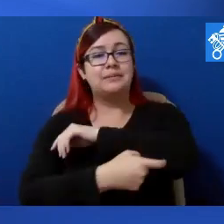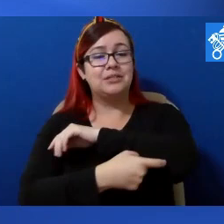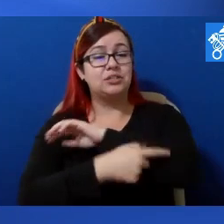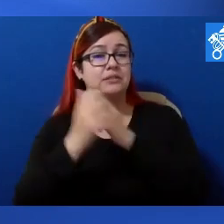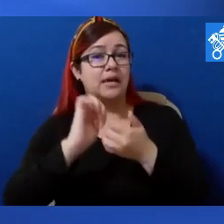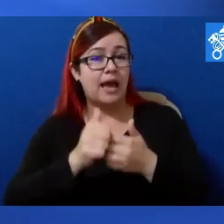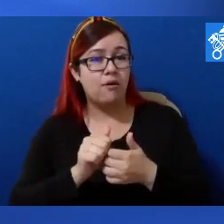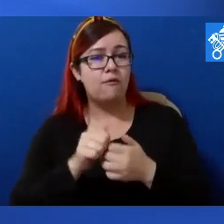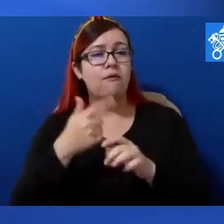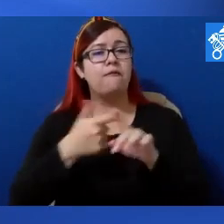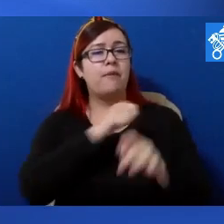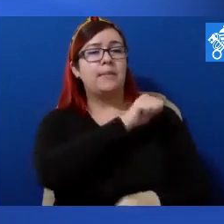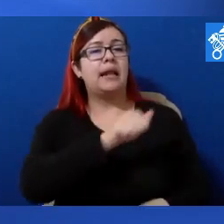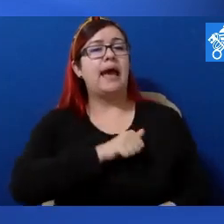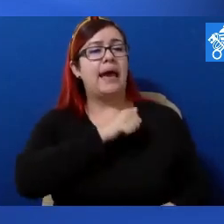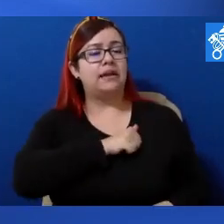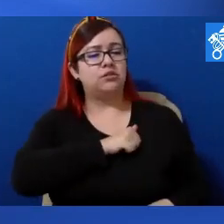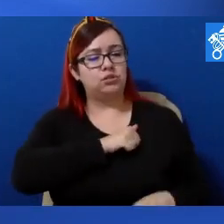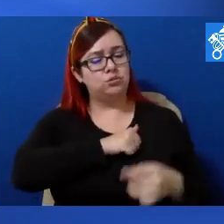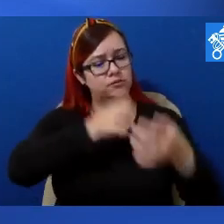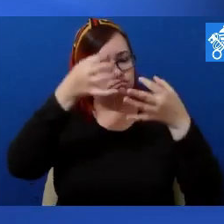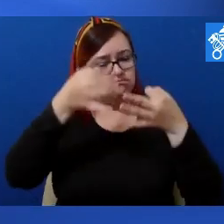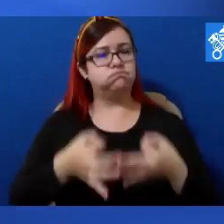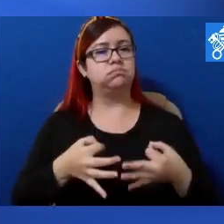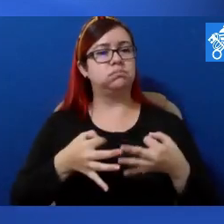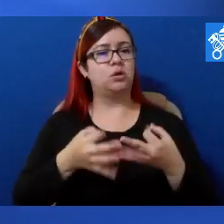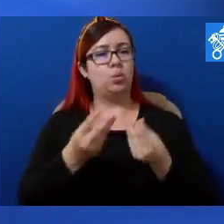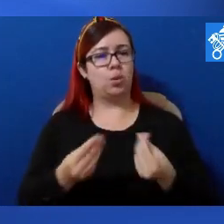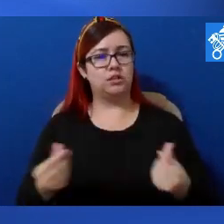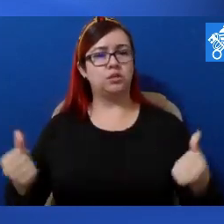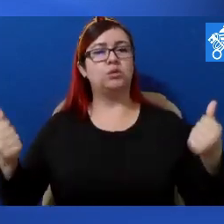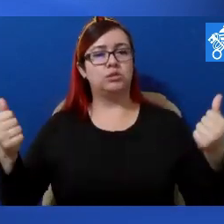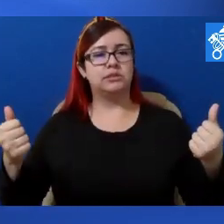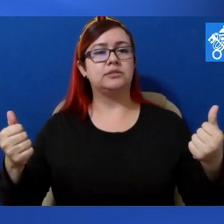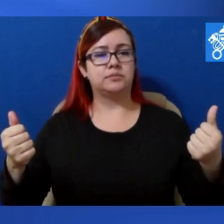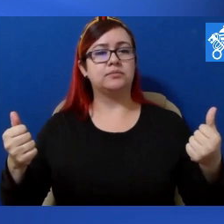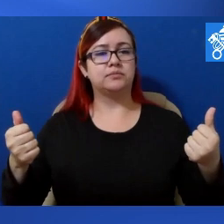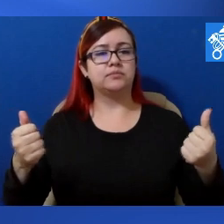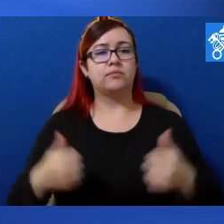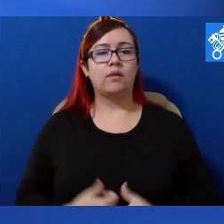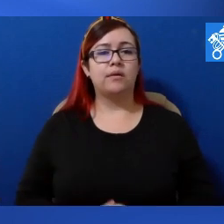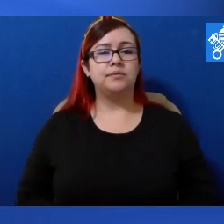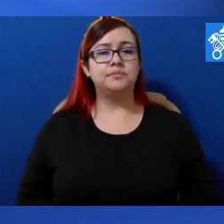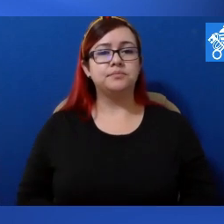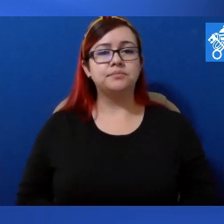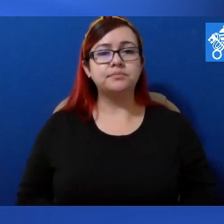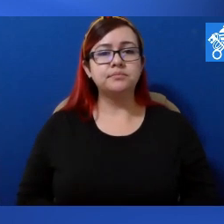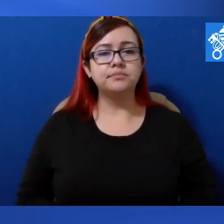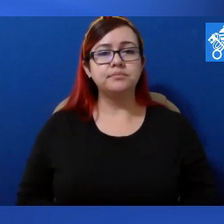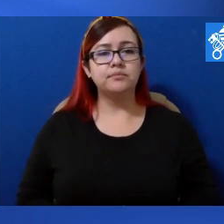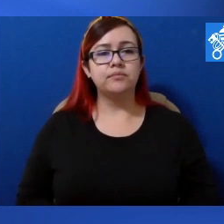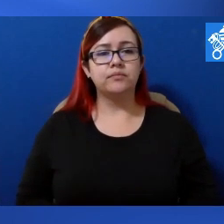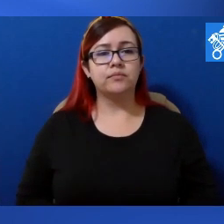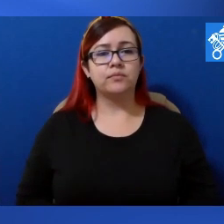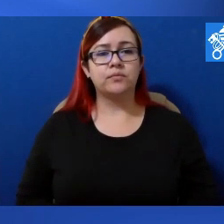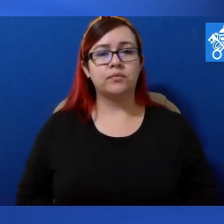all sides, but always finding in him this steadfast determination to do the will of the